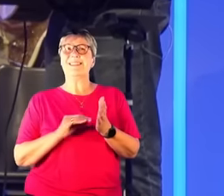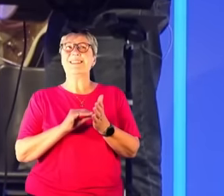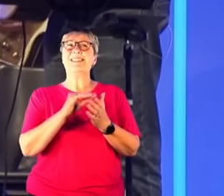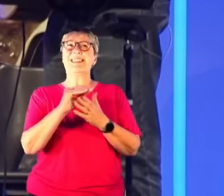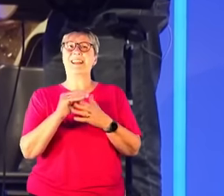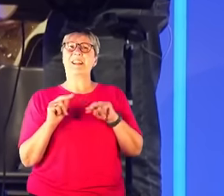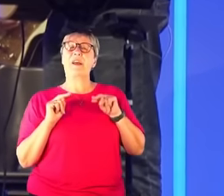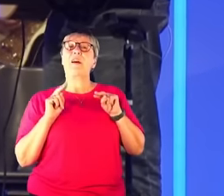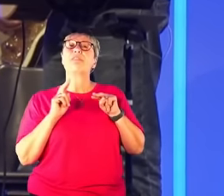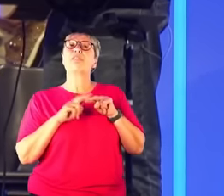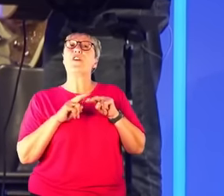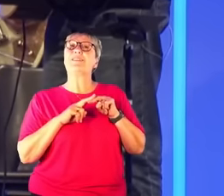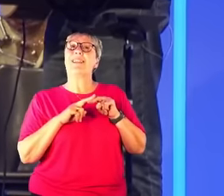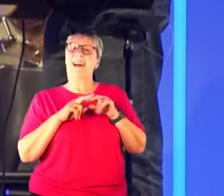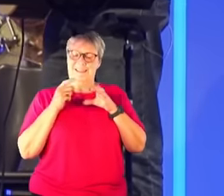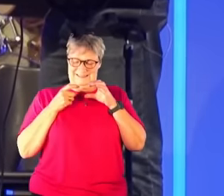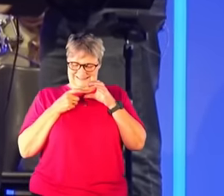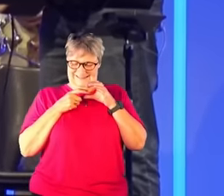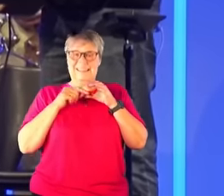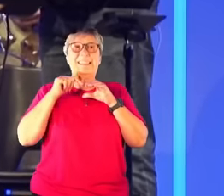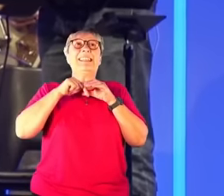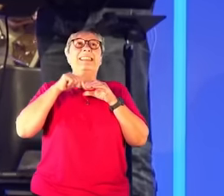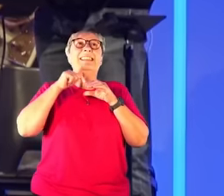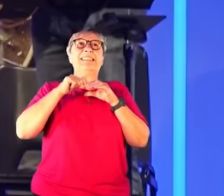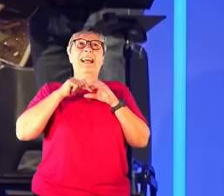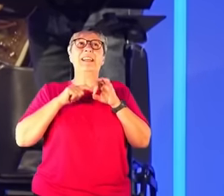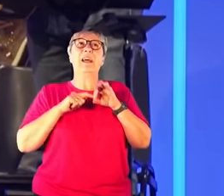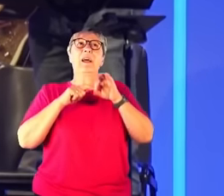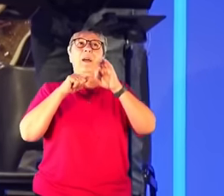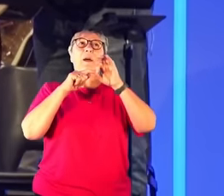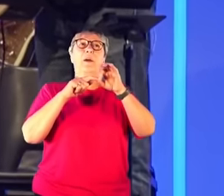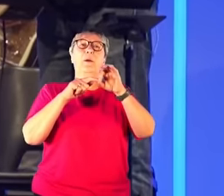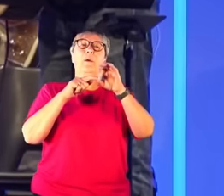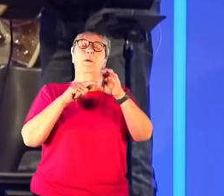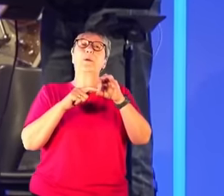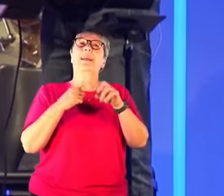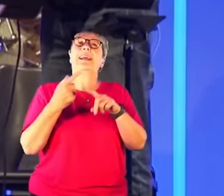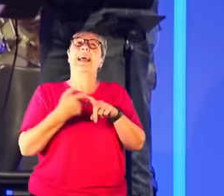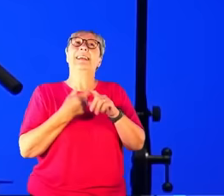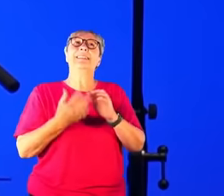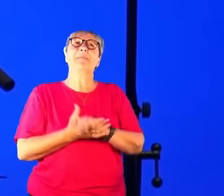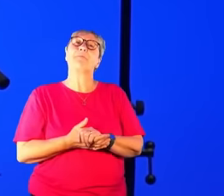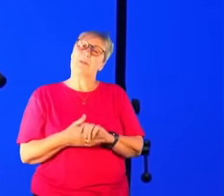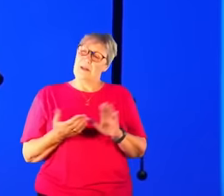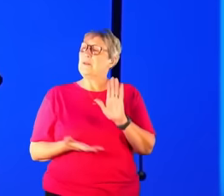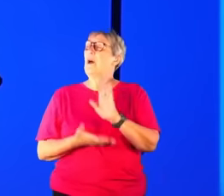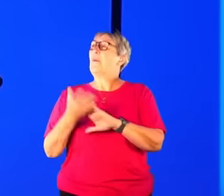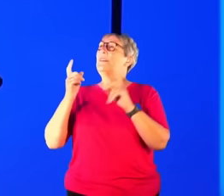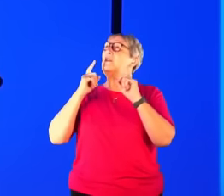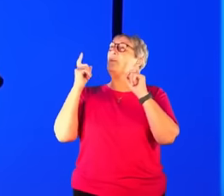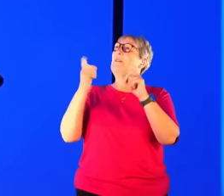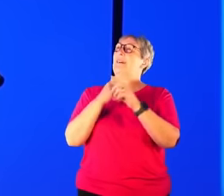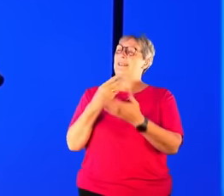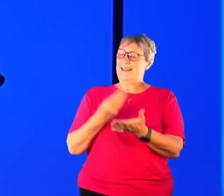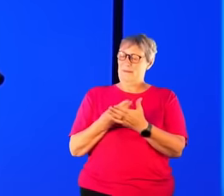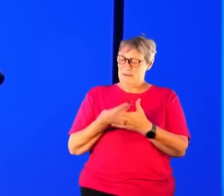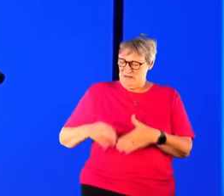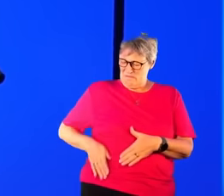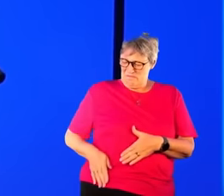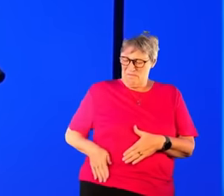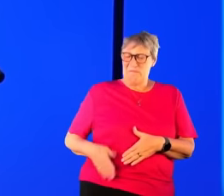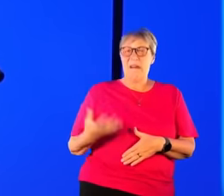That's niche, isn't it? But yeah, I went to university with a few quid in my pocket, ready to do that. Good.